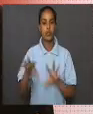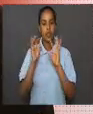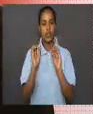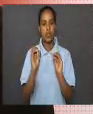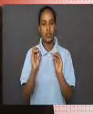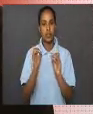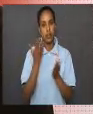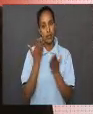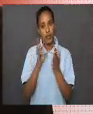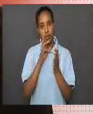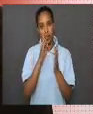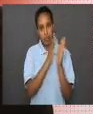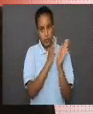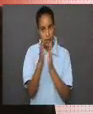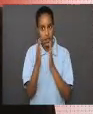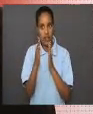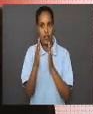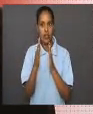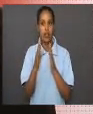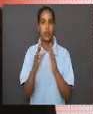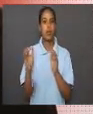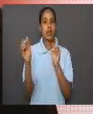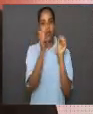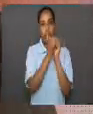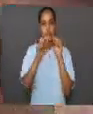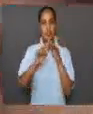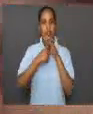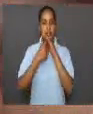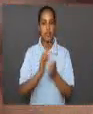Students, if you are prepared, then we will get started.